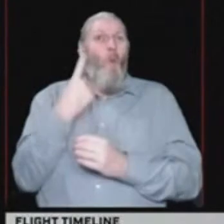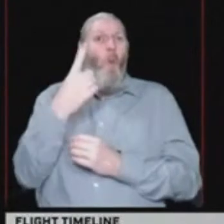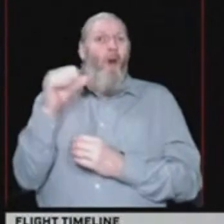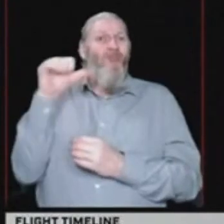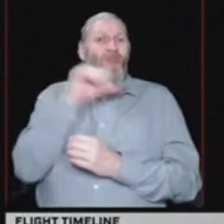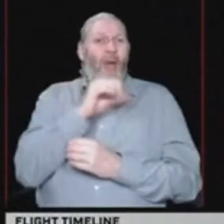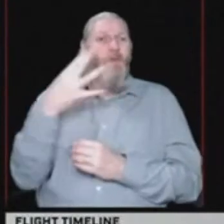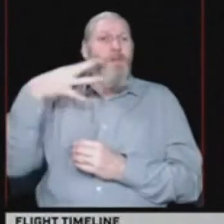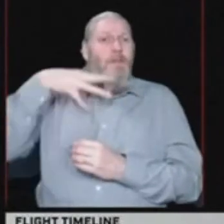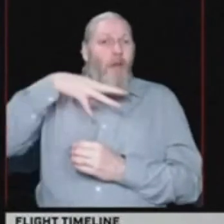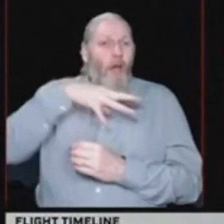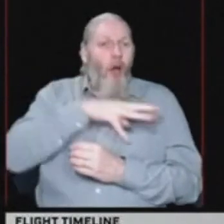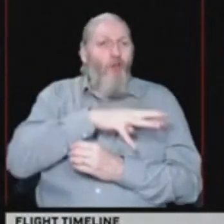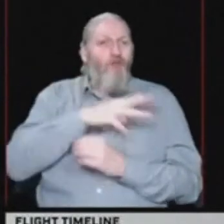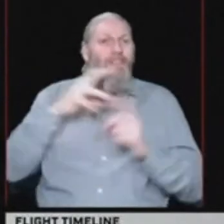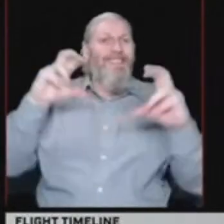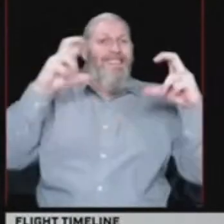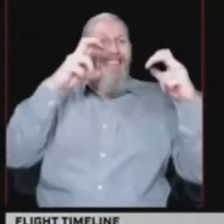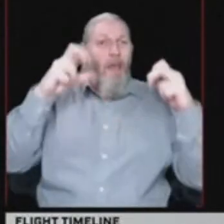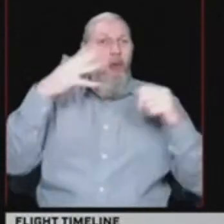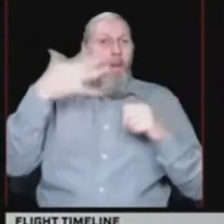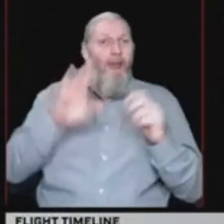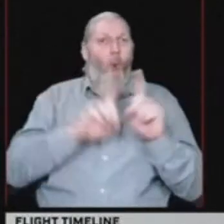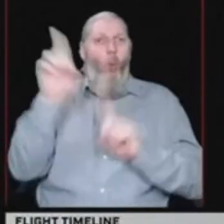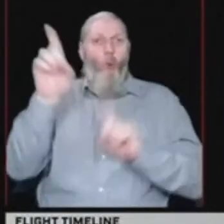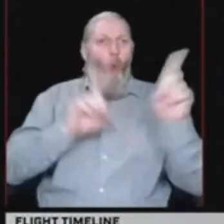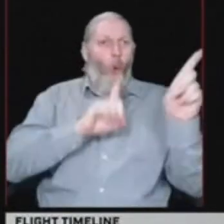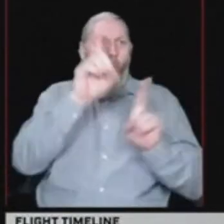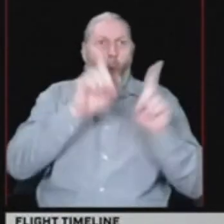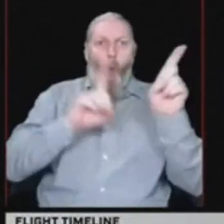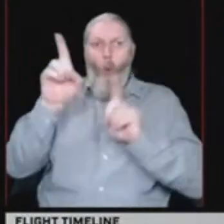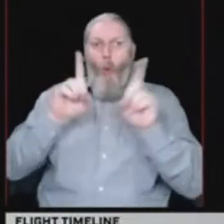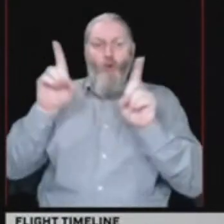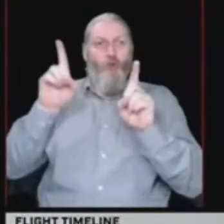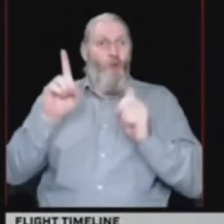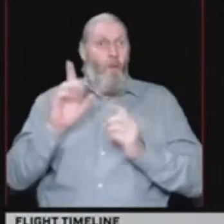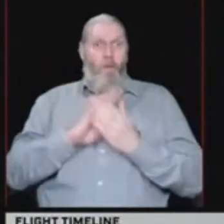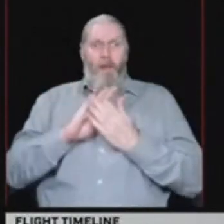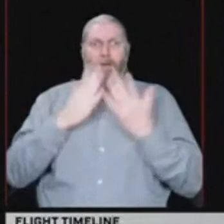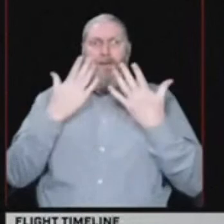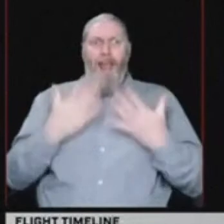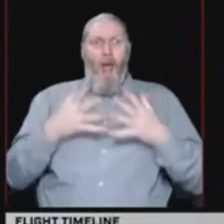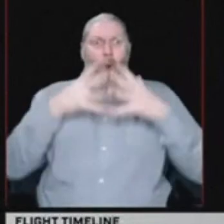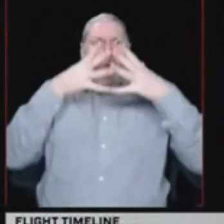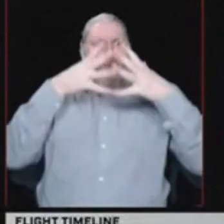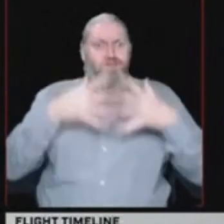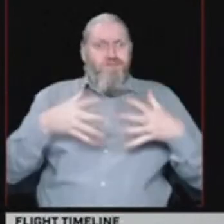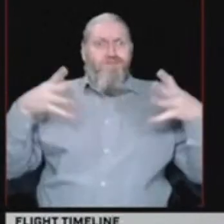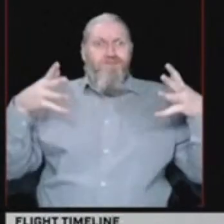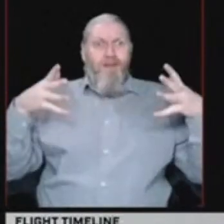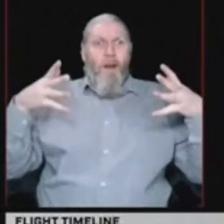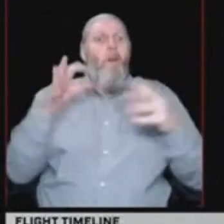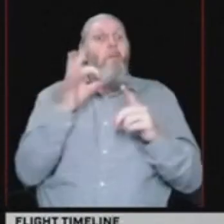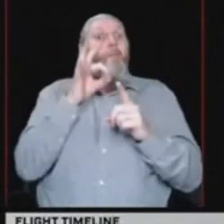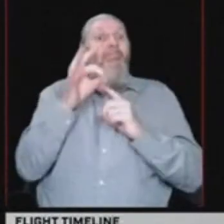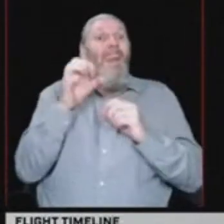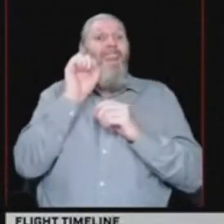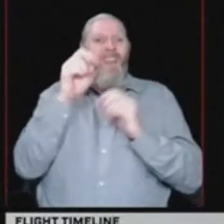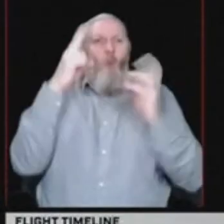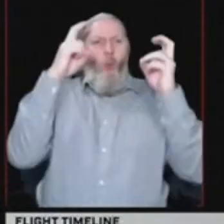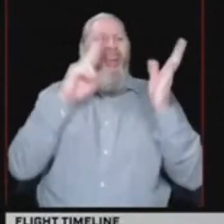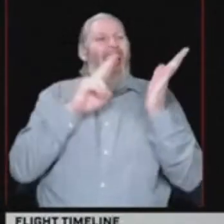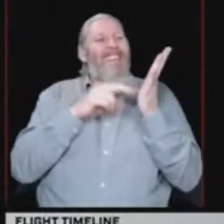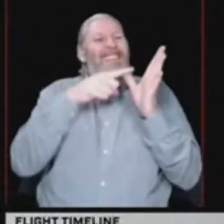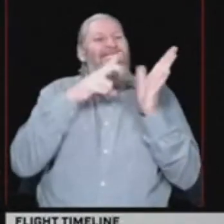launched. So you can see this is a massively growing market, particularly the smaller nano satellites, some of which are no bigger